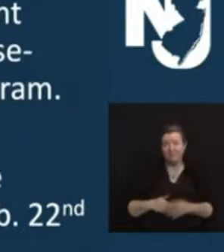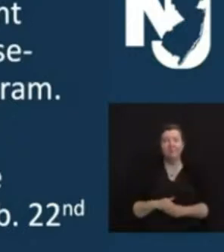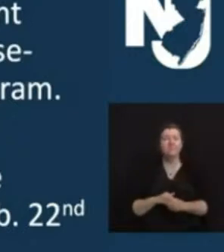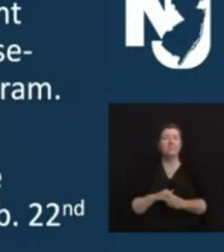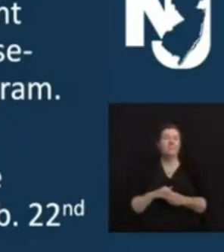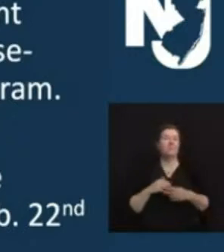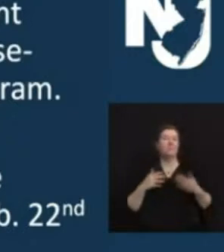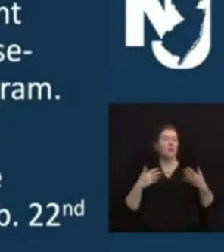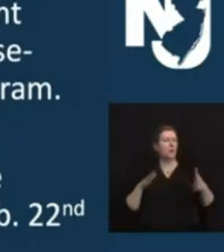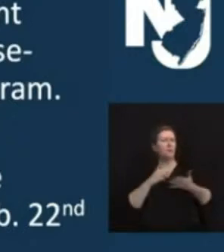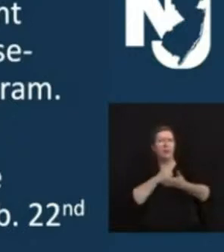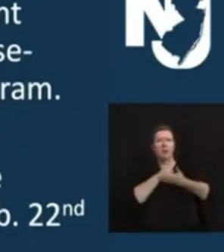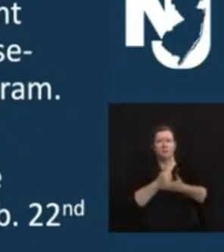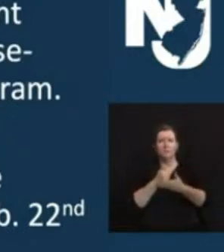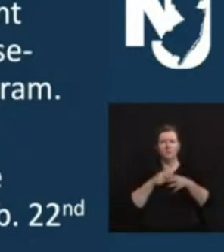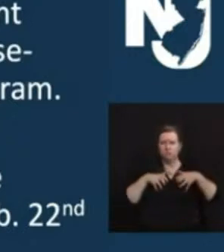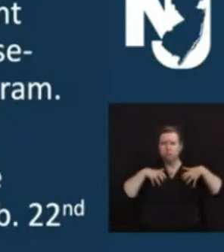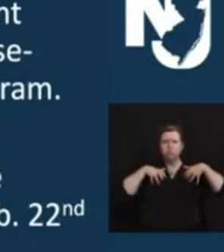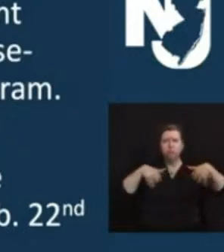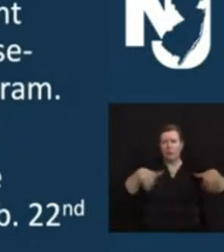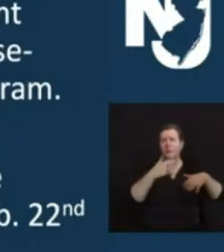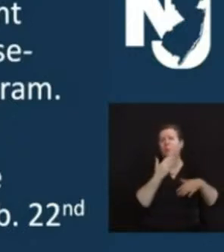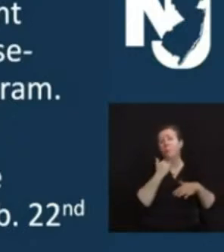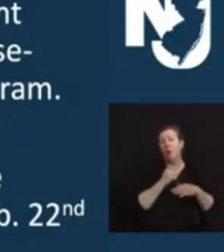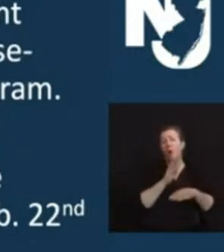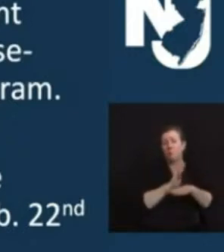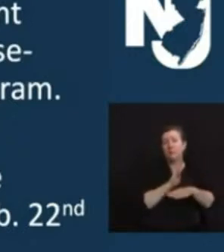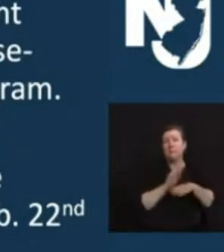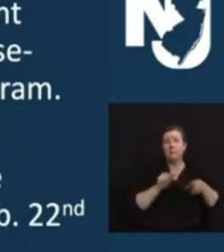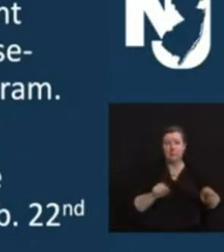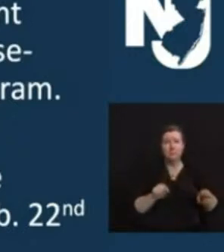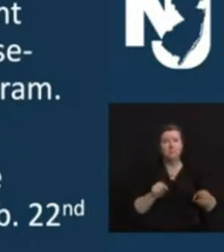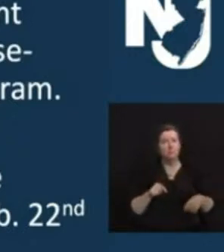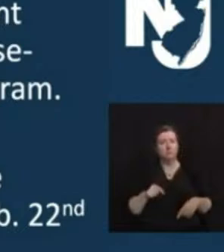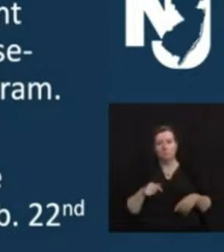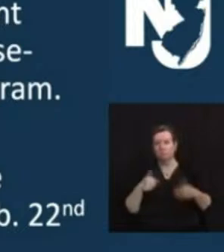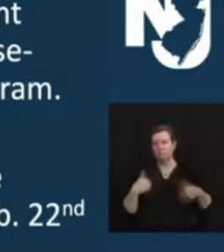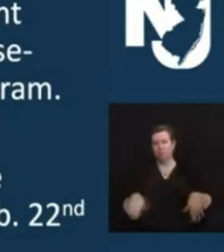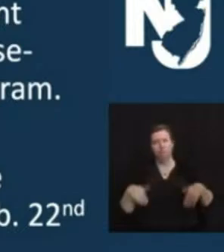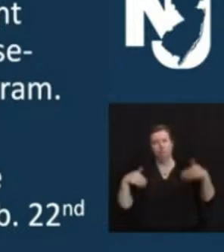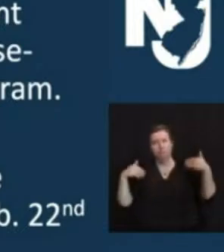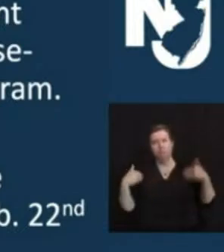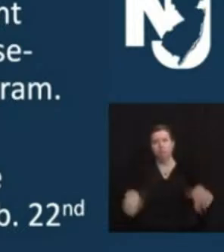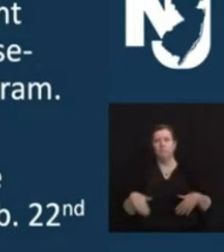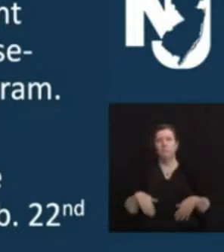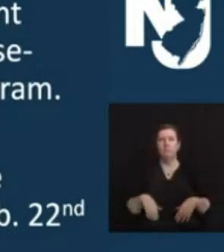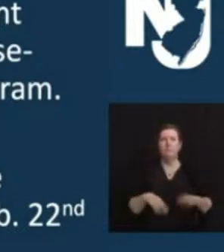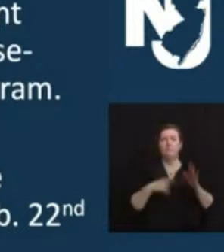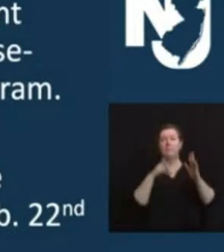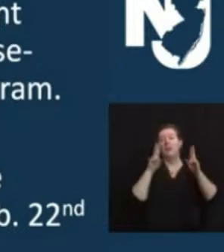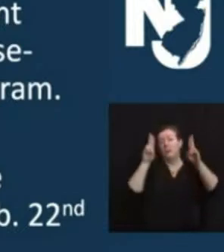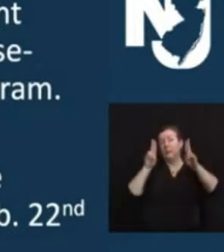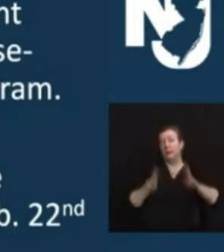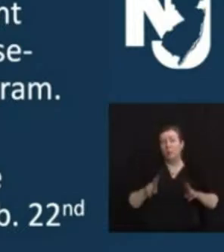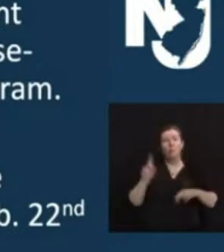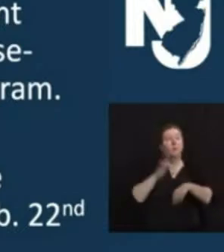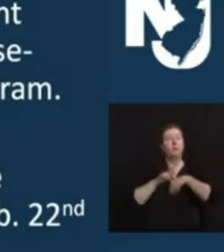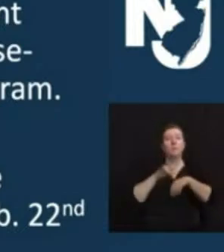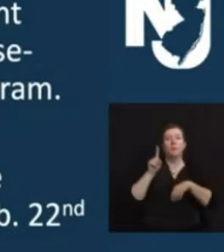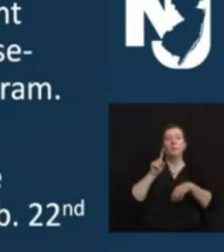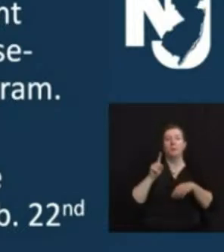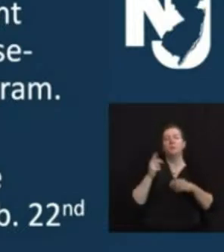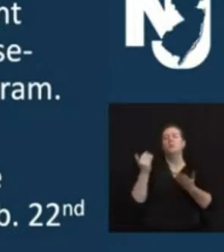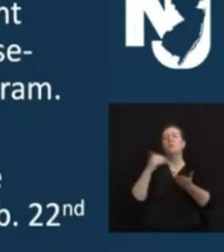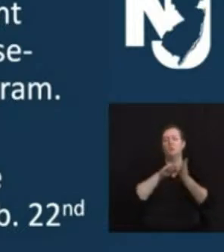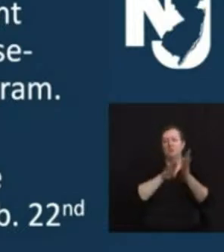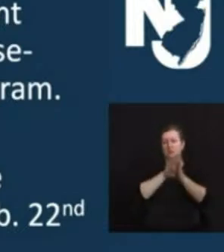64 municipalities where the Redevelopment Authority operates. Applications will be available on the Redevelopment Authority's website, which is that